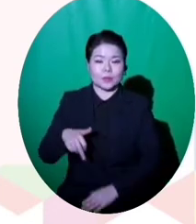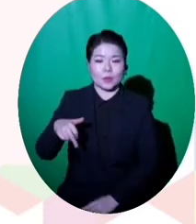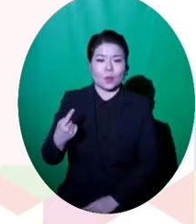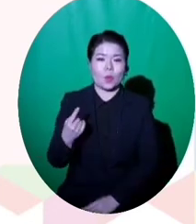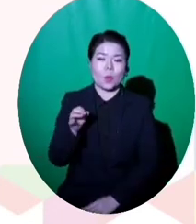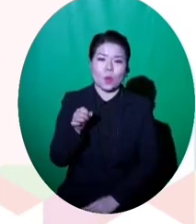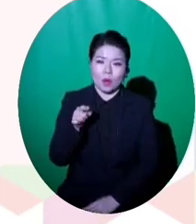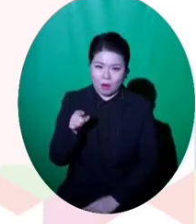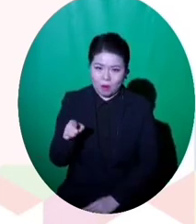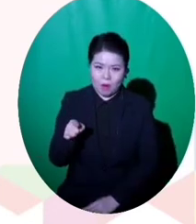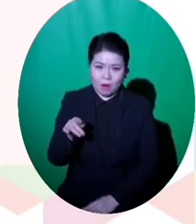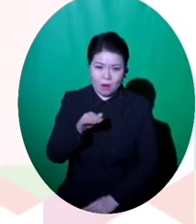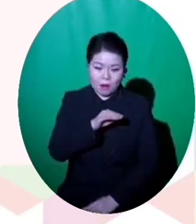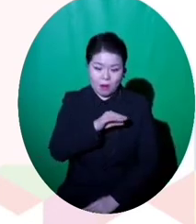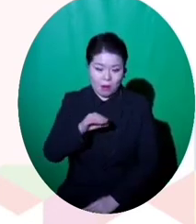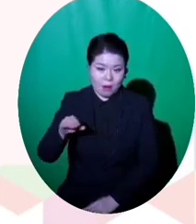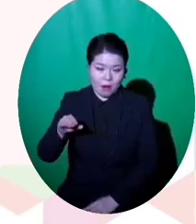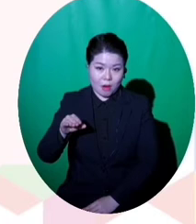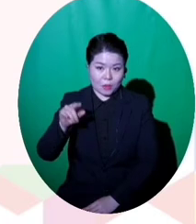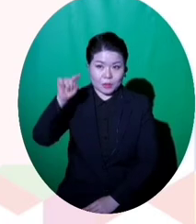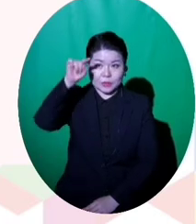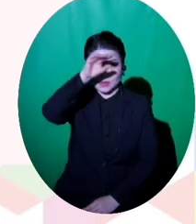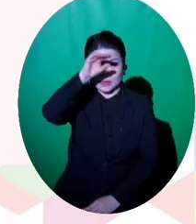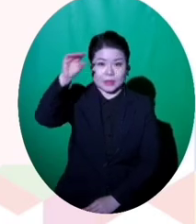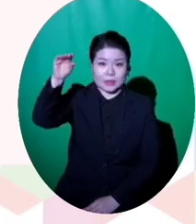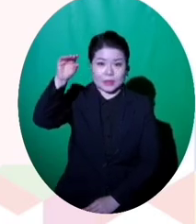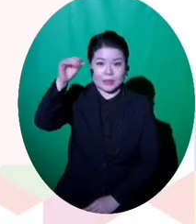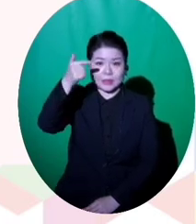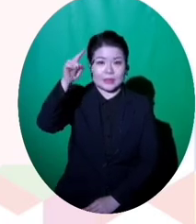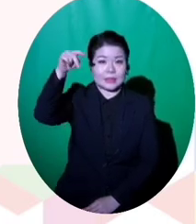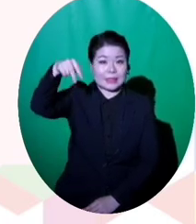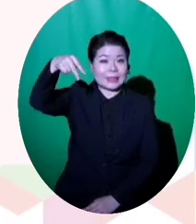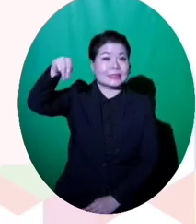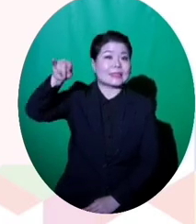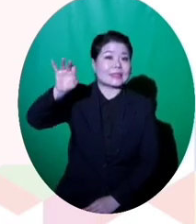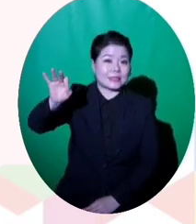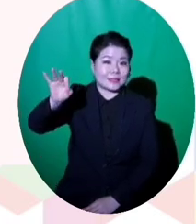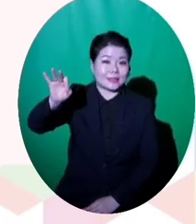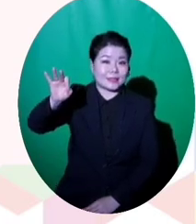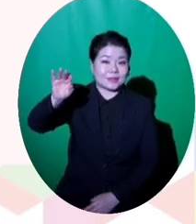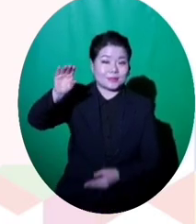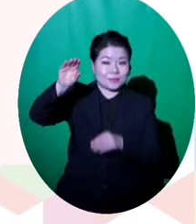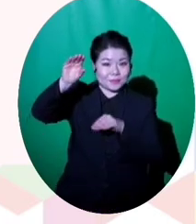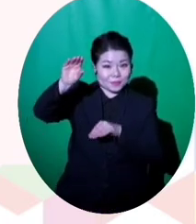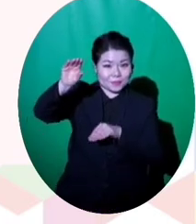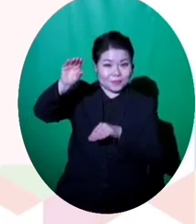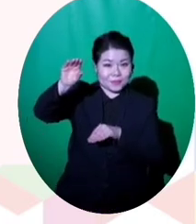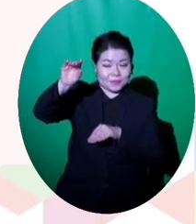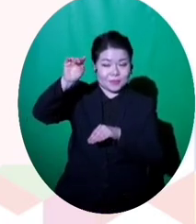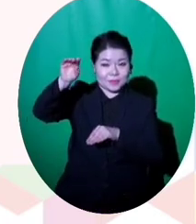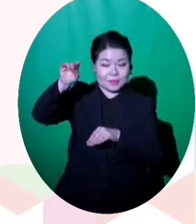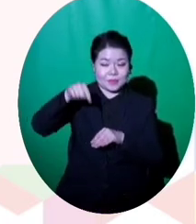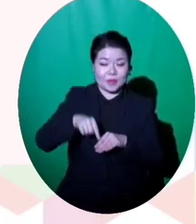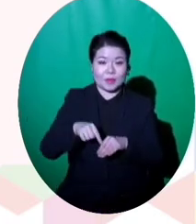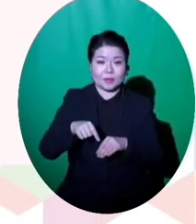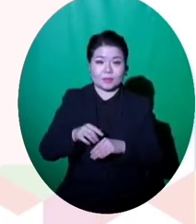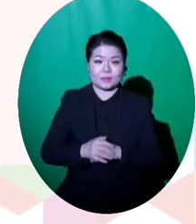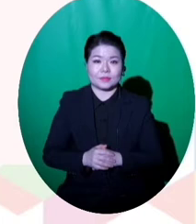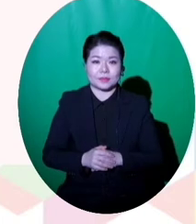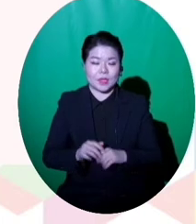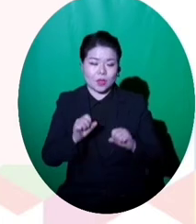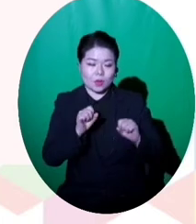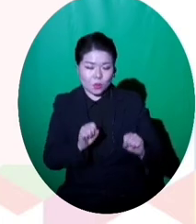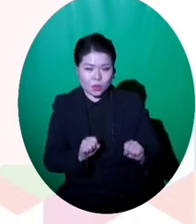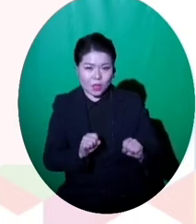being. And this really mirrors how electricity works, of zeros and ones, and how logic works, true